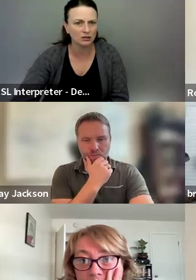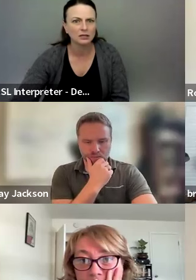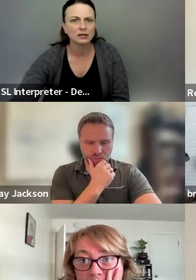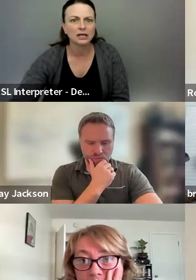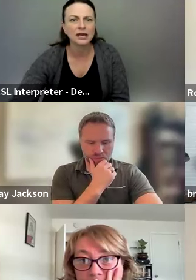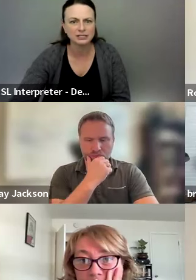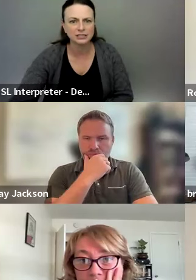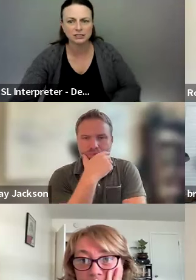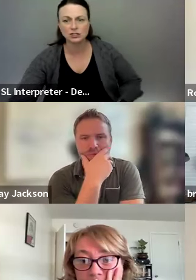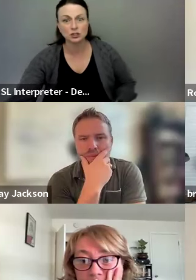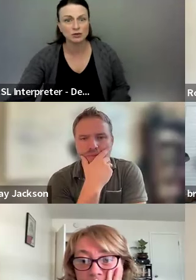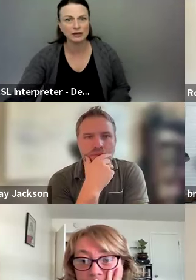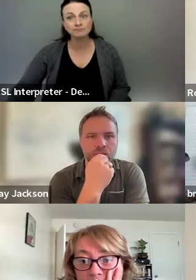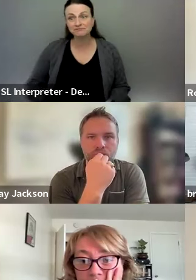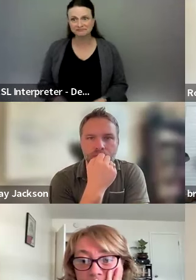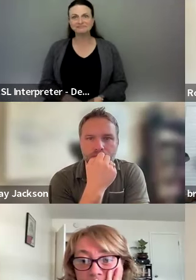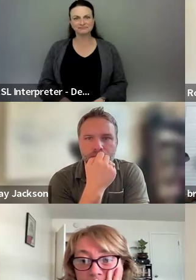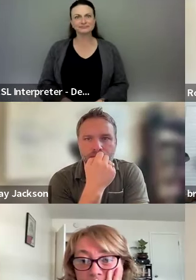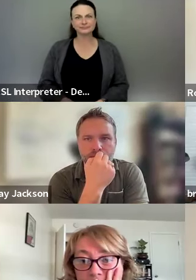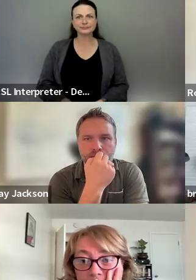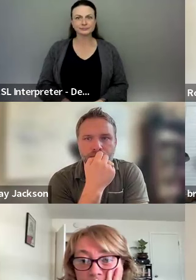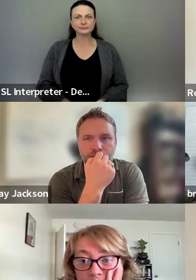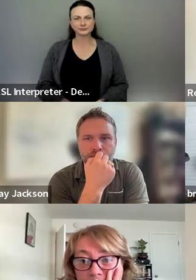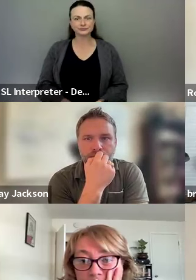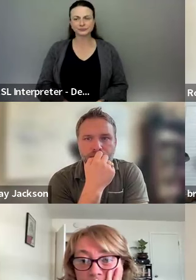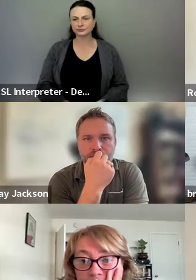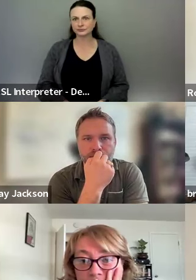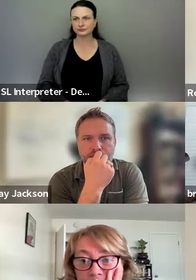are connected to them.